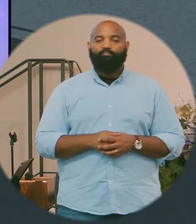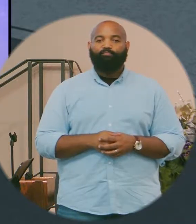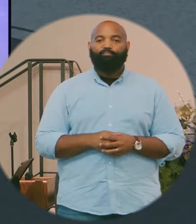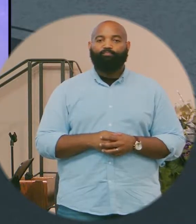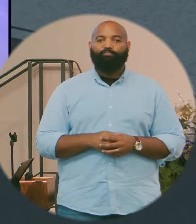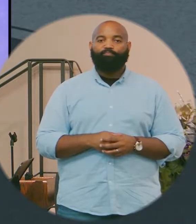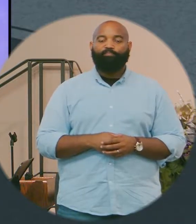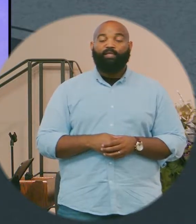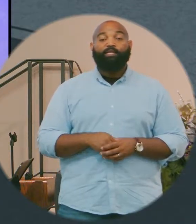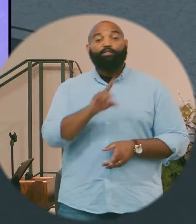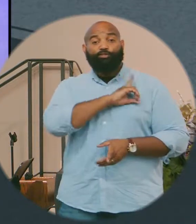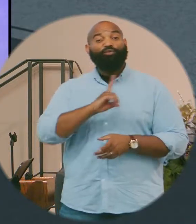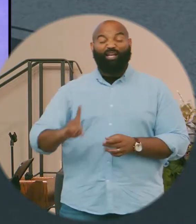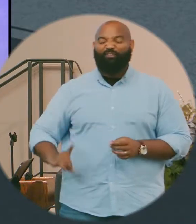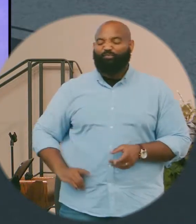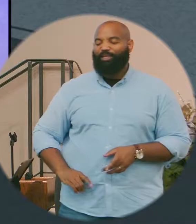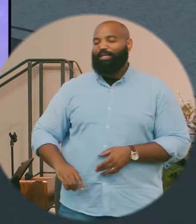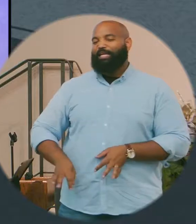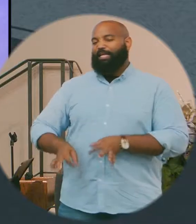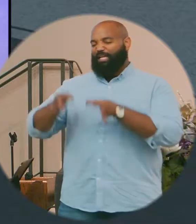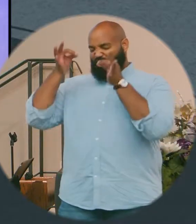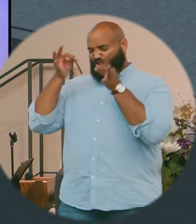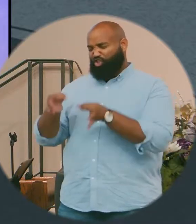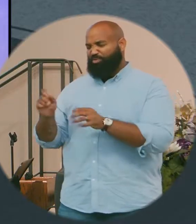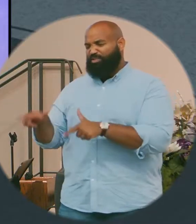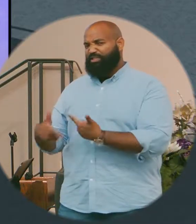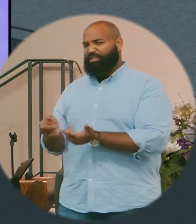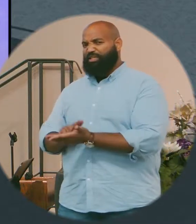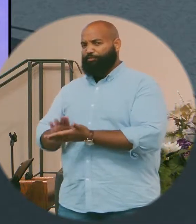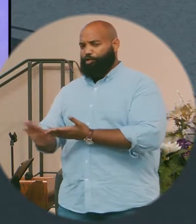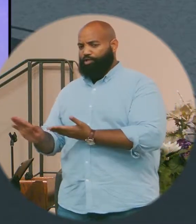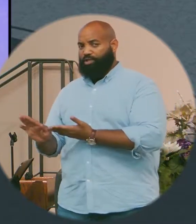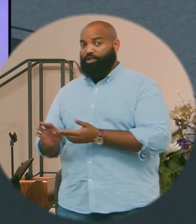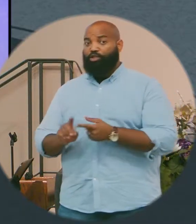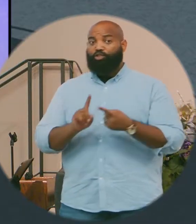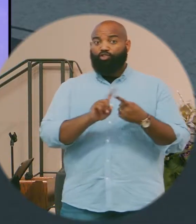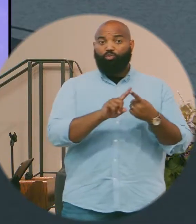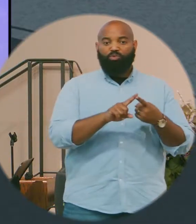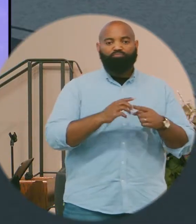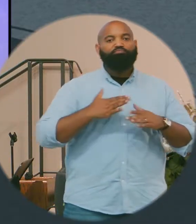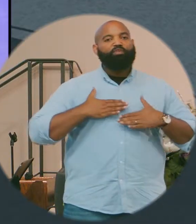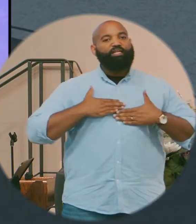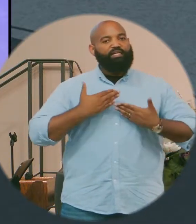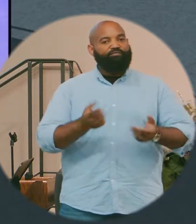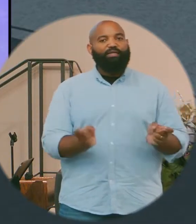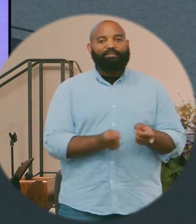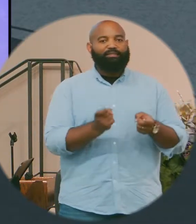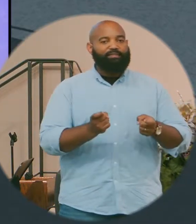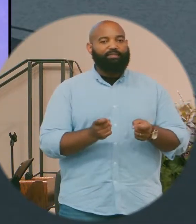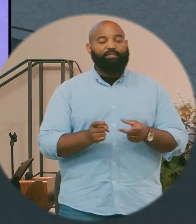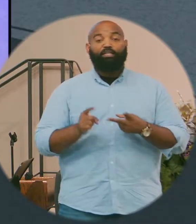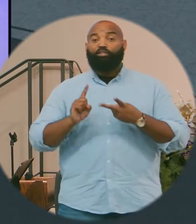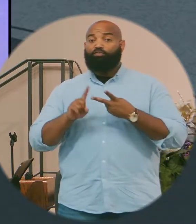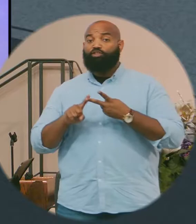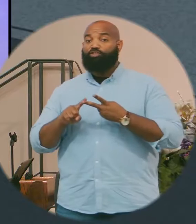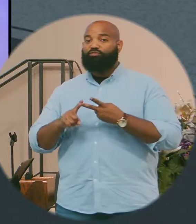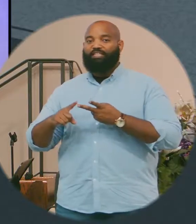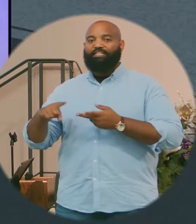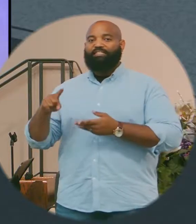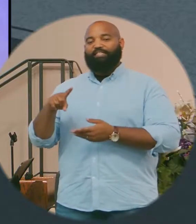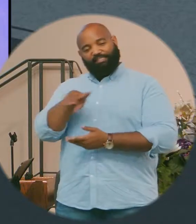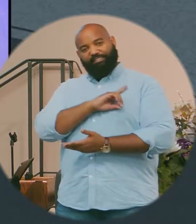confession, but it also, this text talks about David's cleansing. In verse 7 through 11, David goes